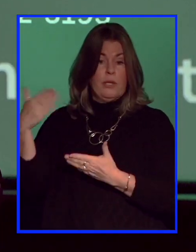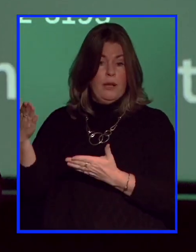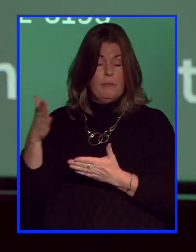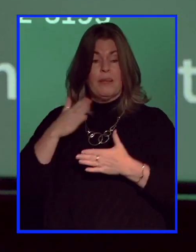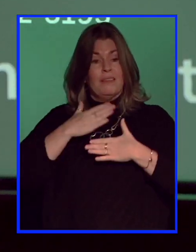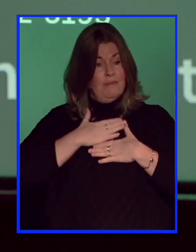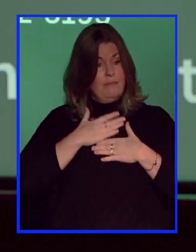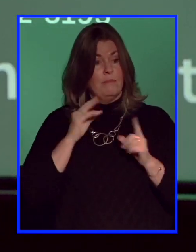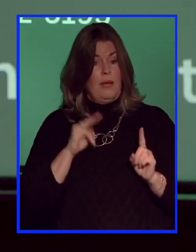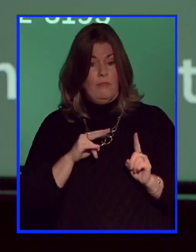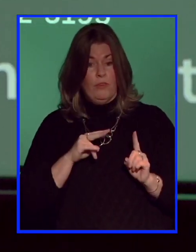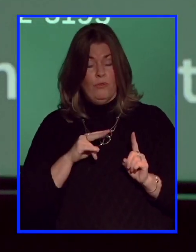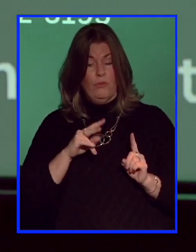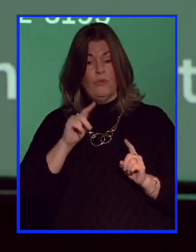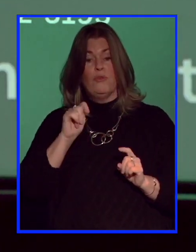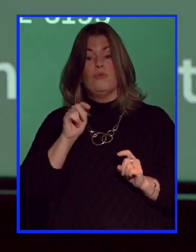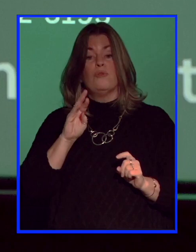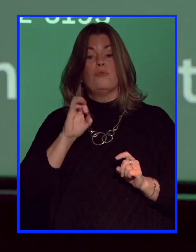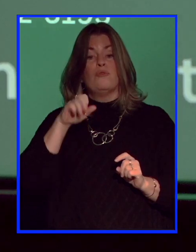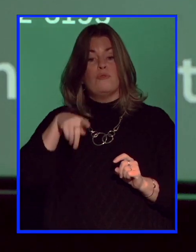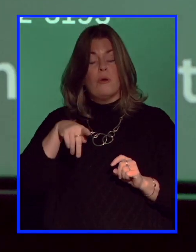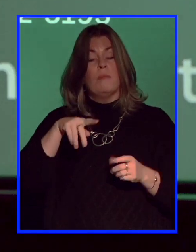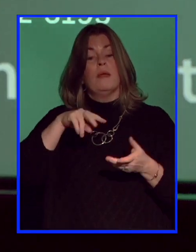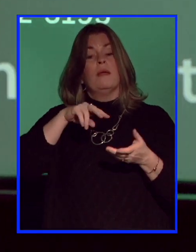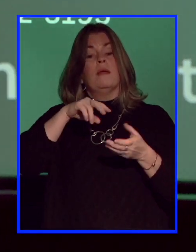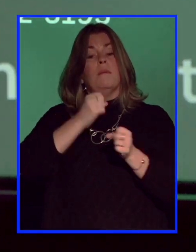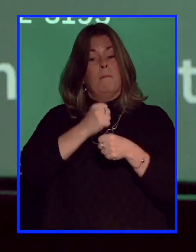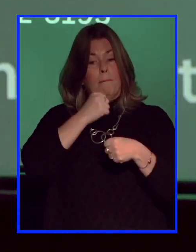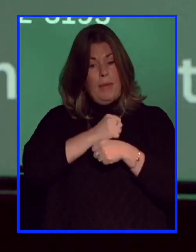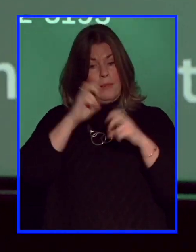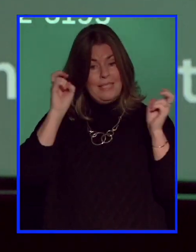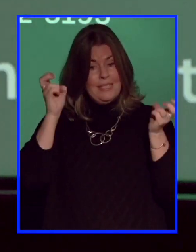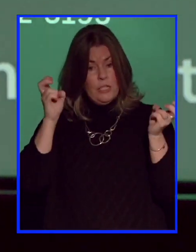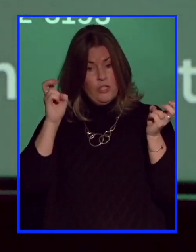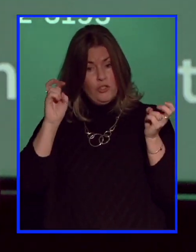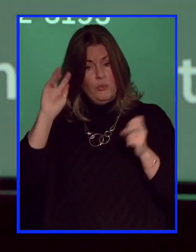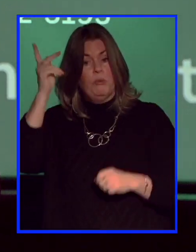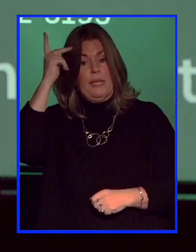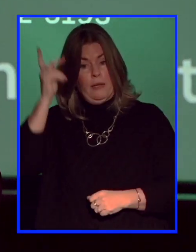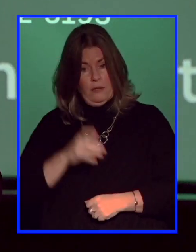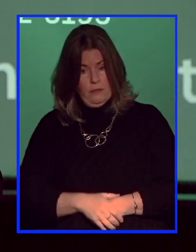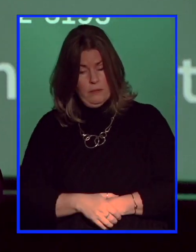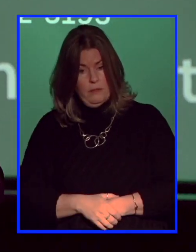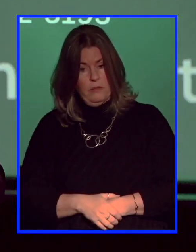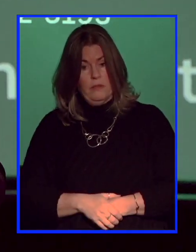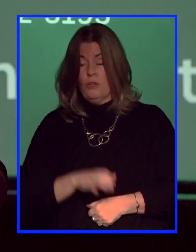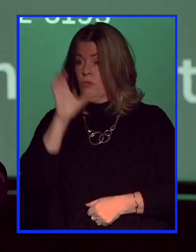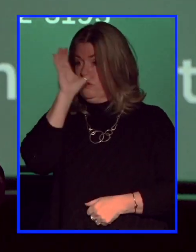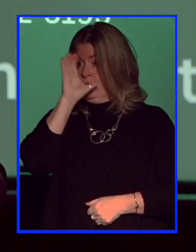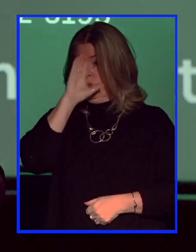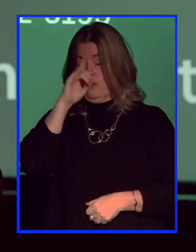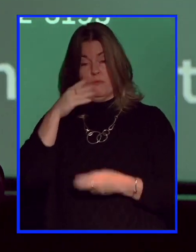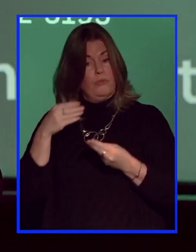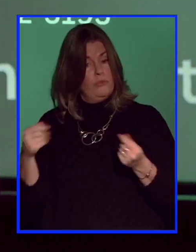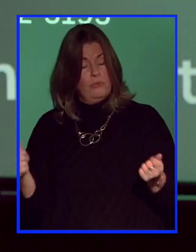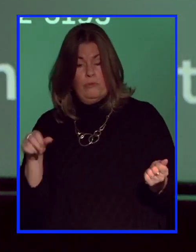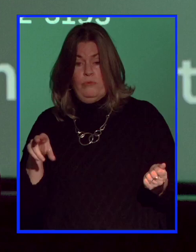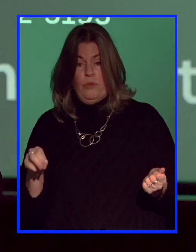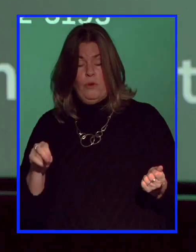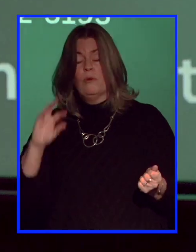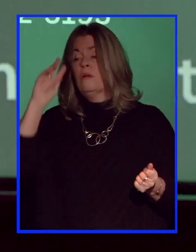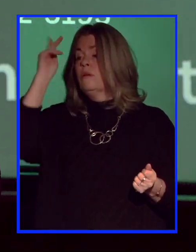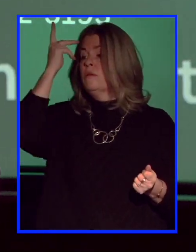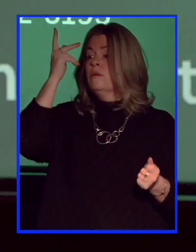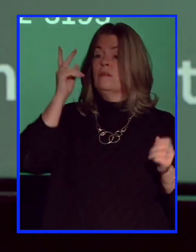view, President Trump politicized the issue. He did not look for a solution. It was a political issue